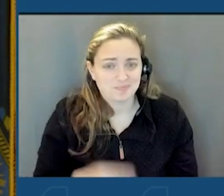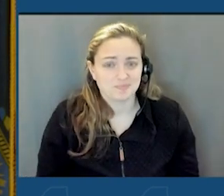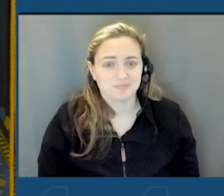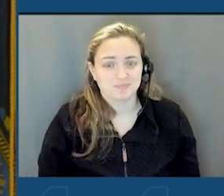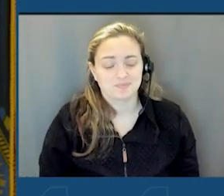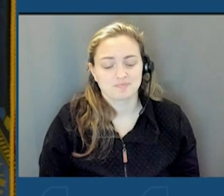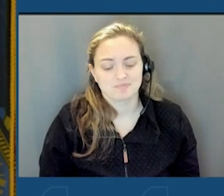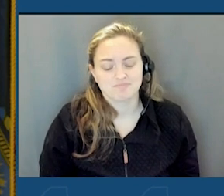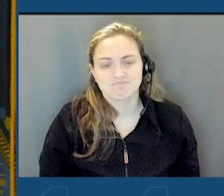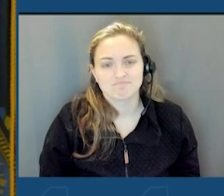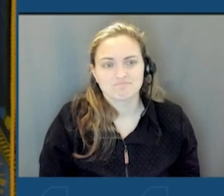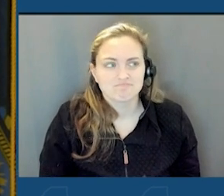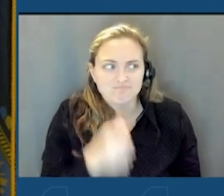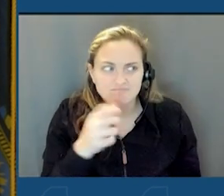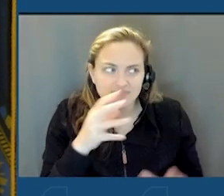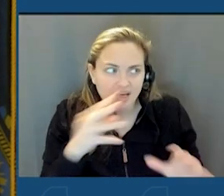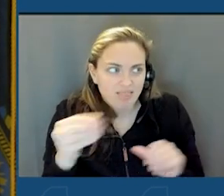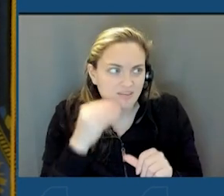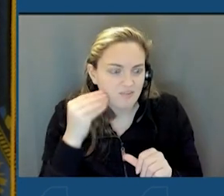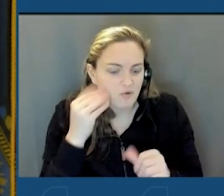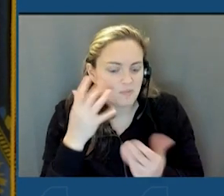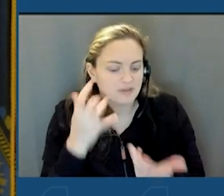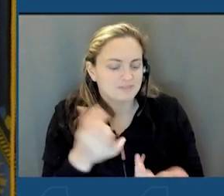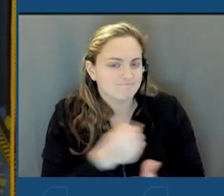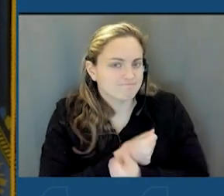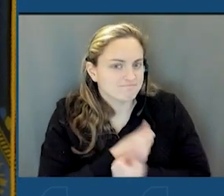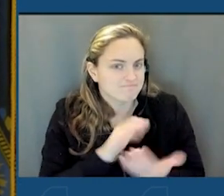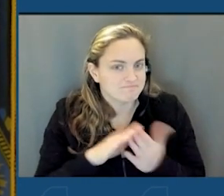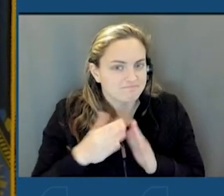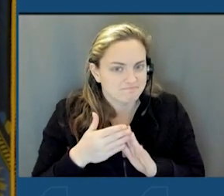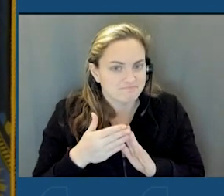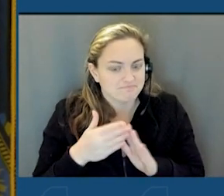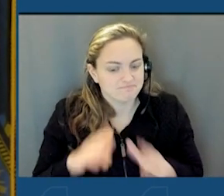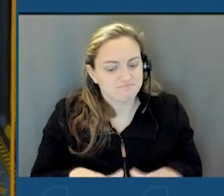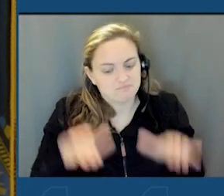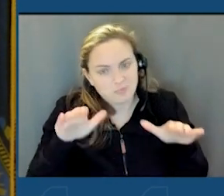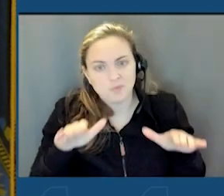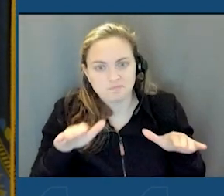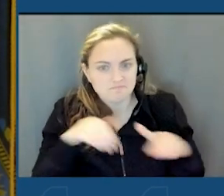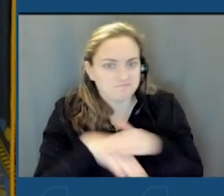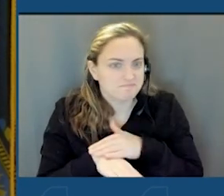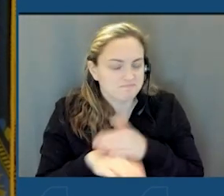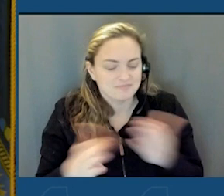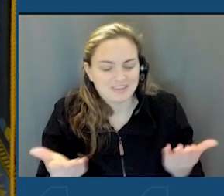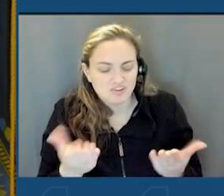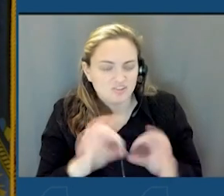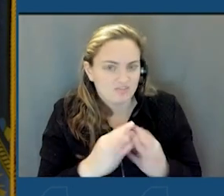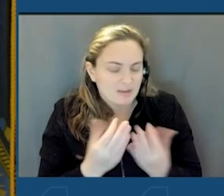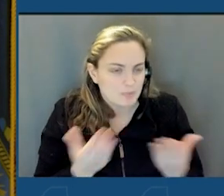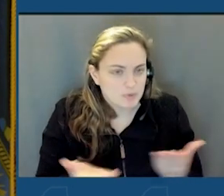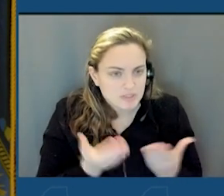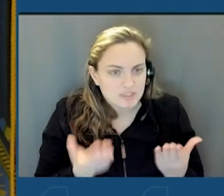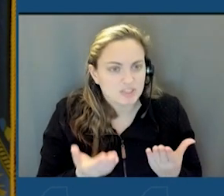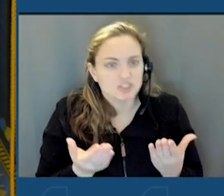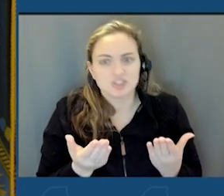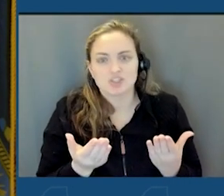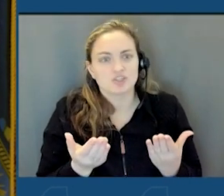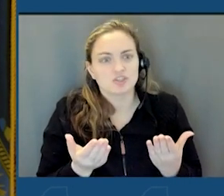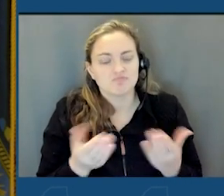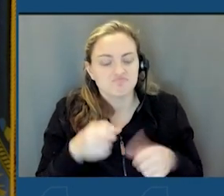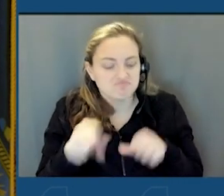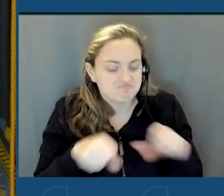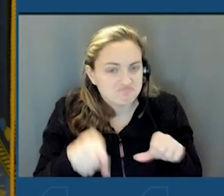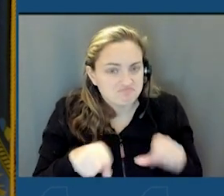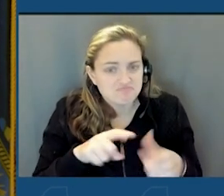And I didn't leave home because I loved the community I was born and raised in. I had family here. Get on a bicycle, I could ride to my grandmother's house,